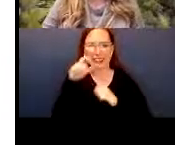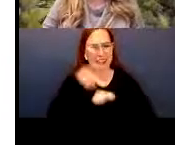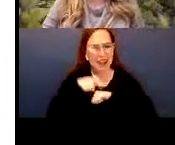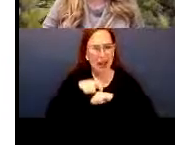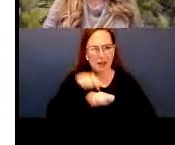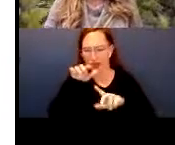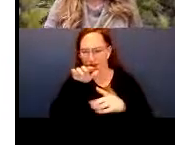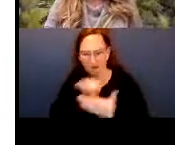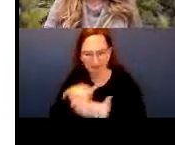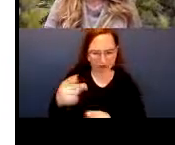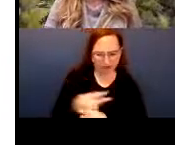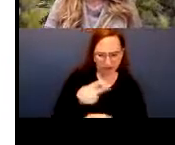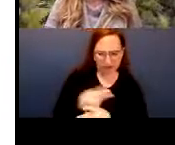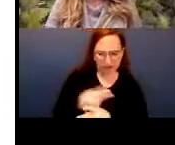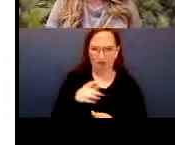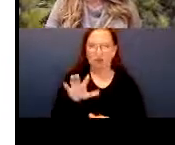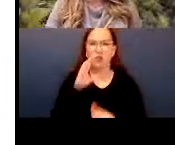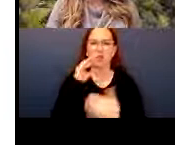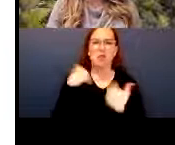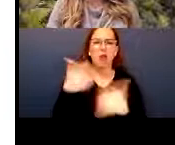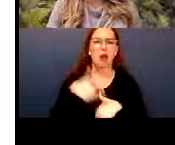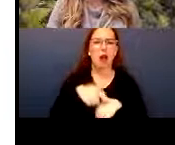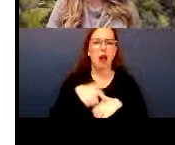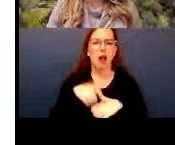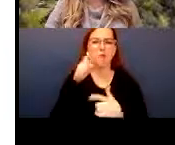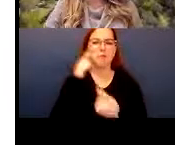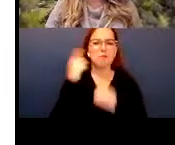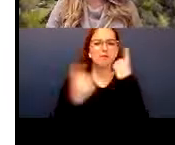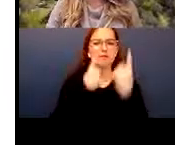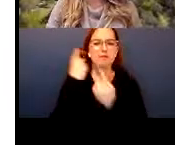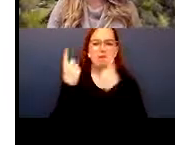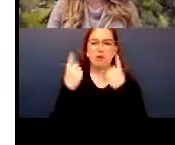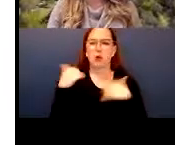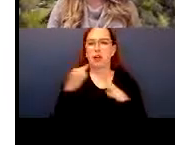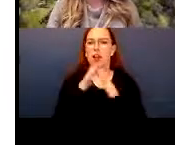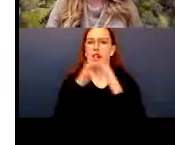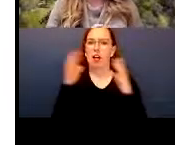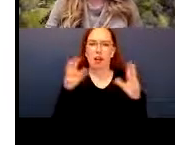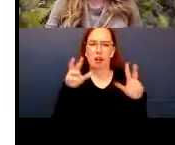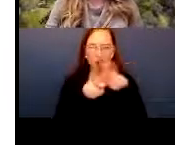Give everybody a few more moments to consider this one. It's a lot to read through.